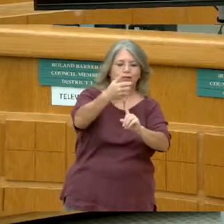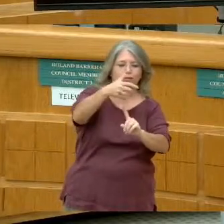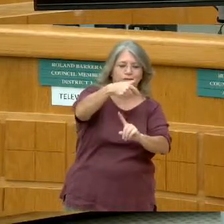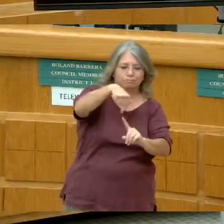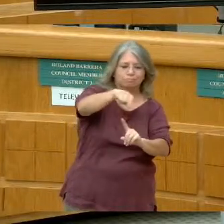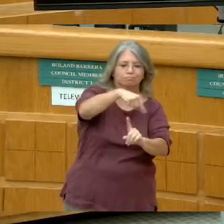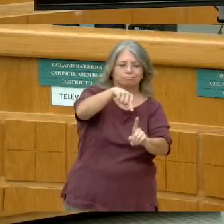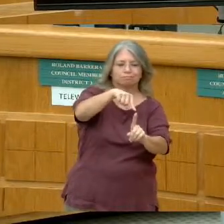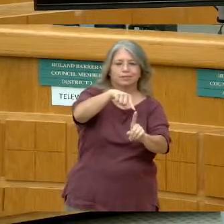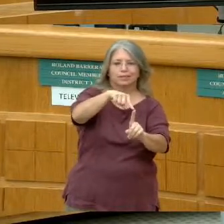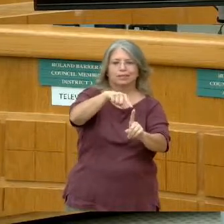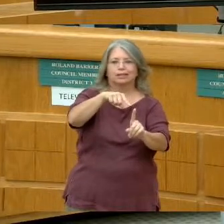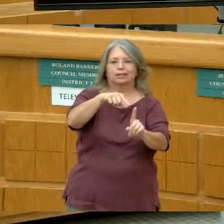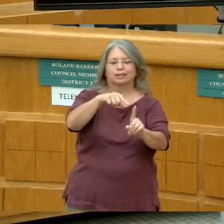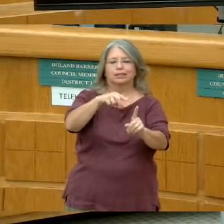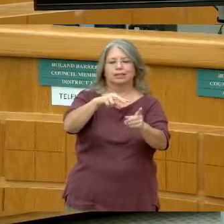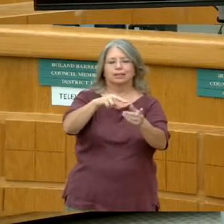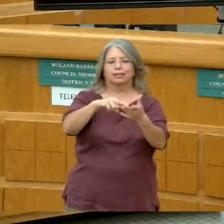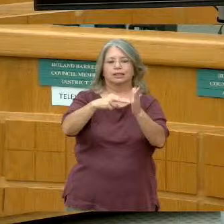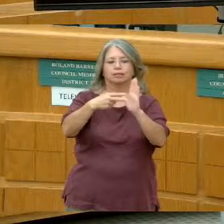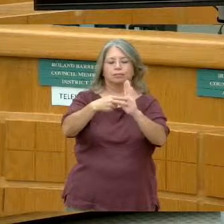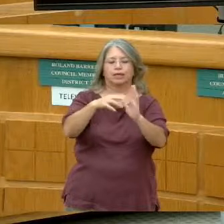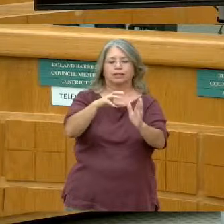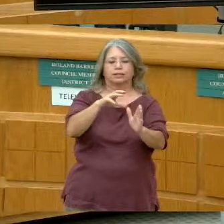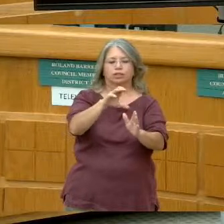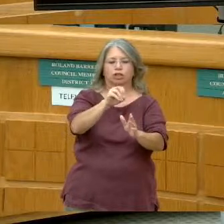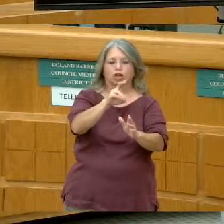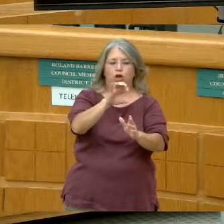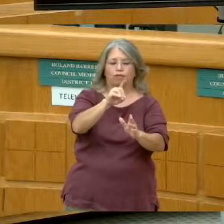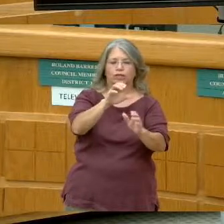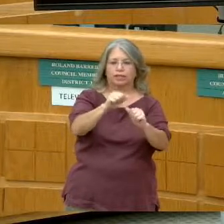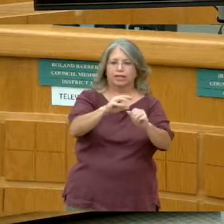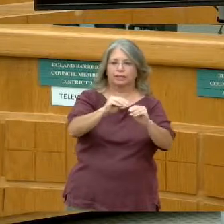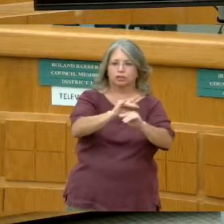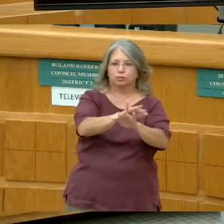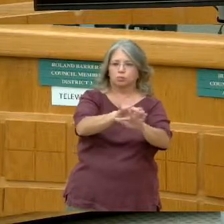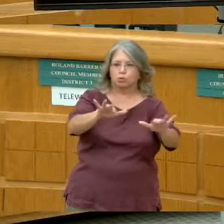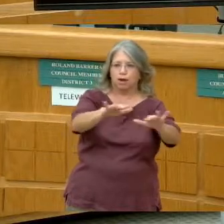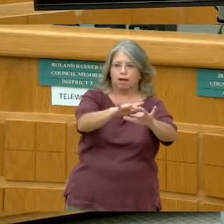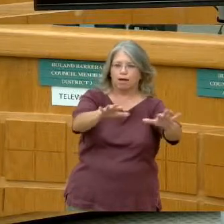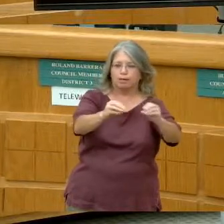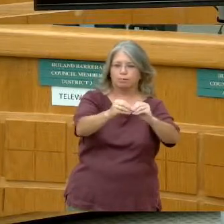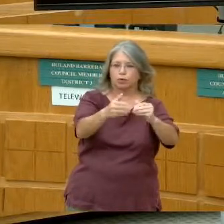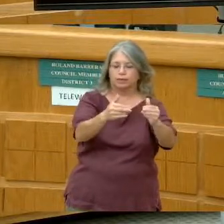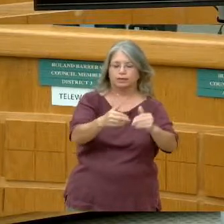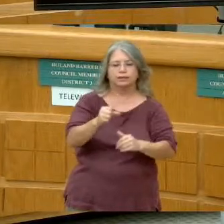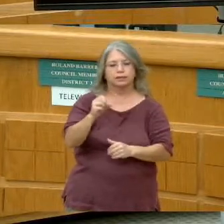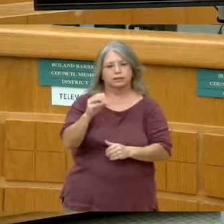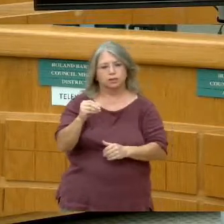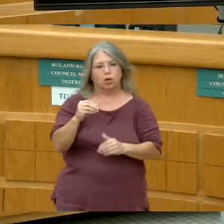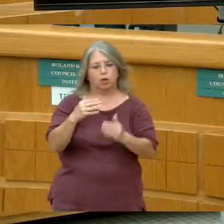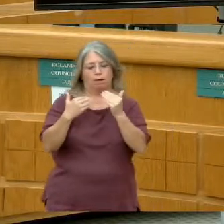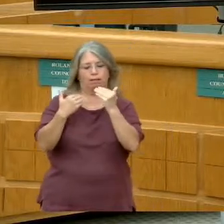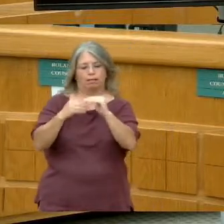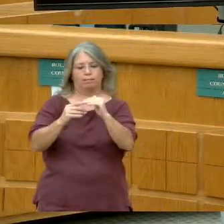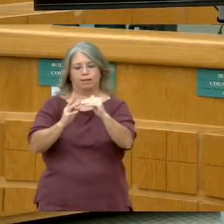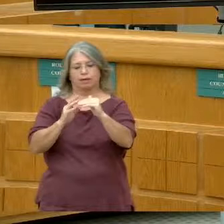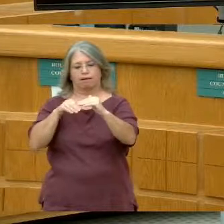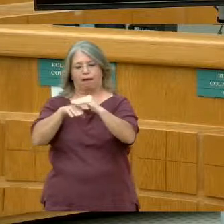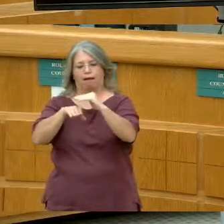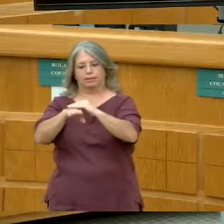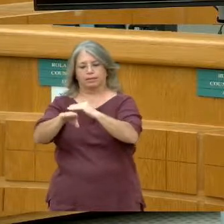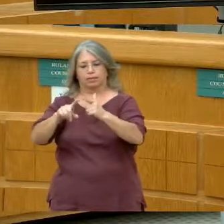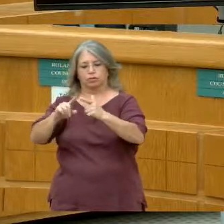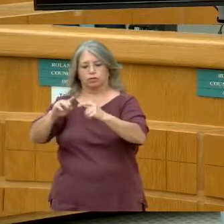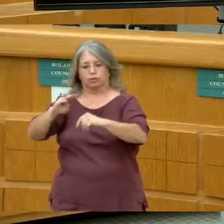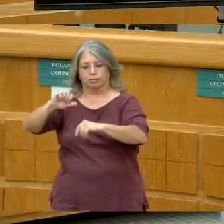situations for COVID to take advantage and spread. And so things like limiting access to beaches, limiting access to